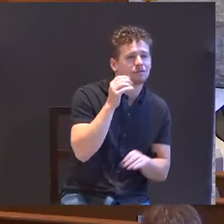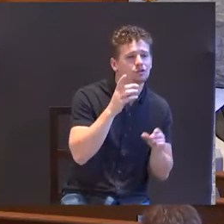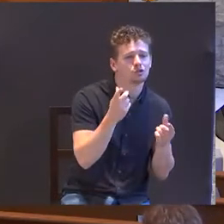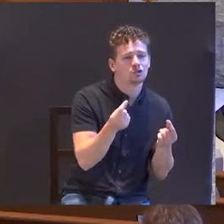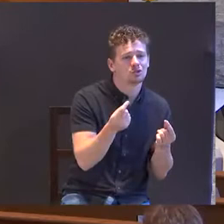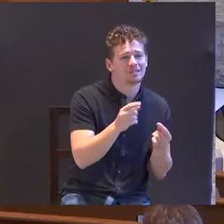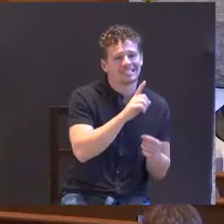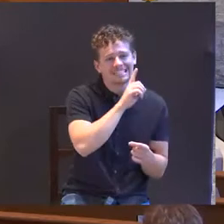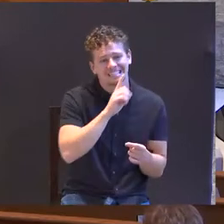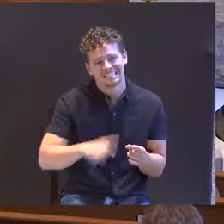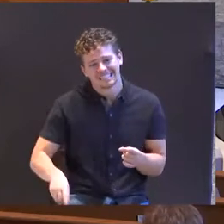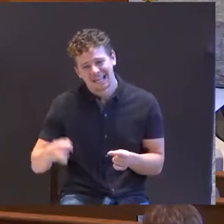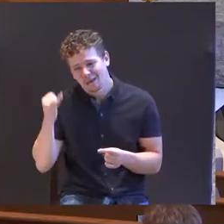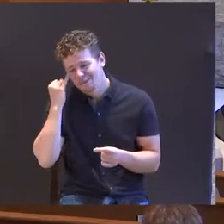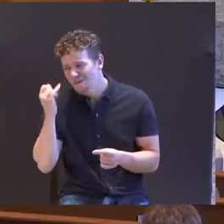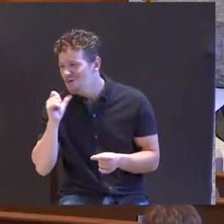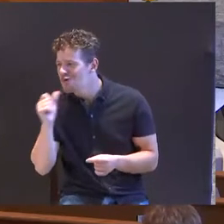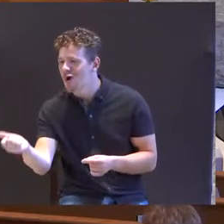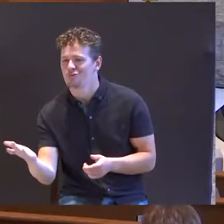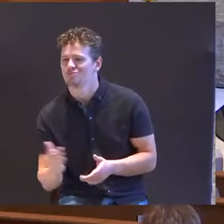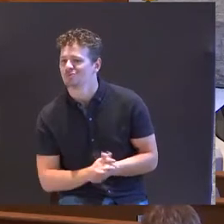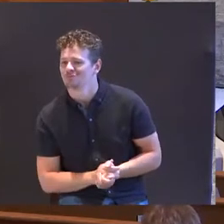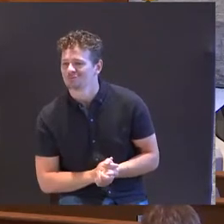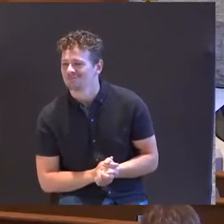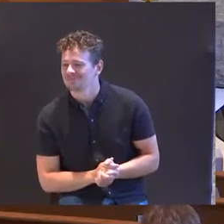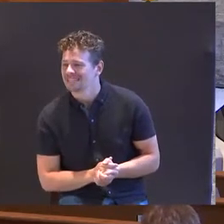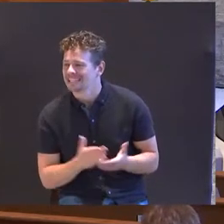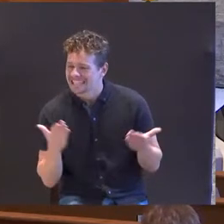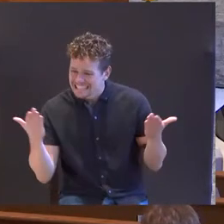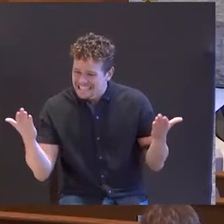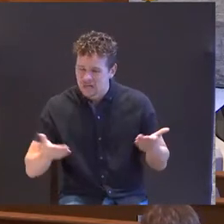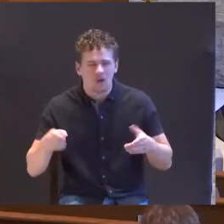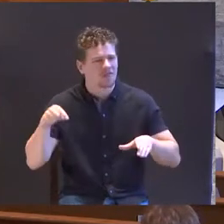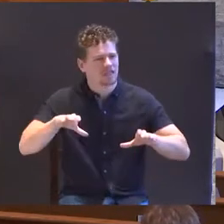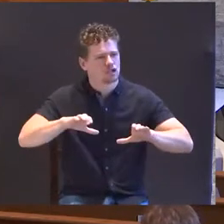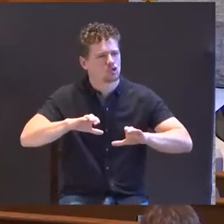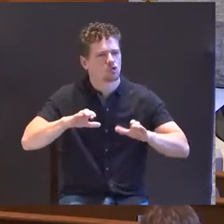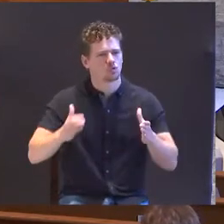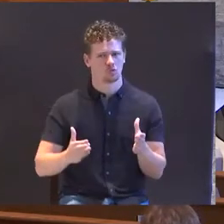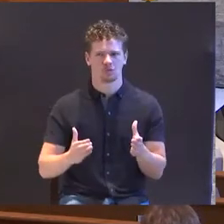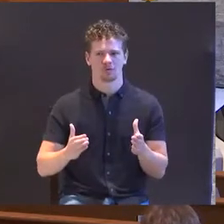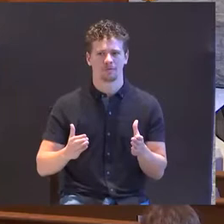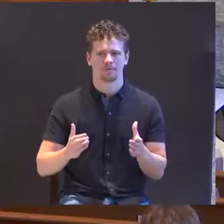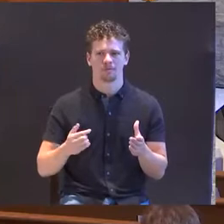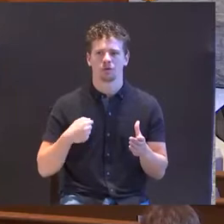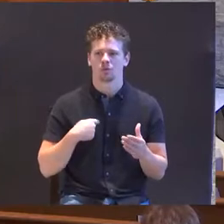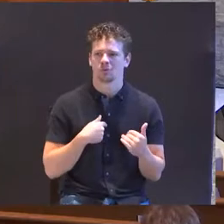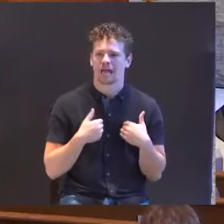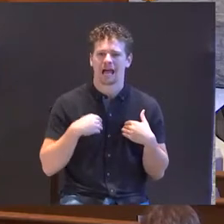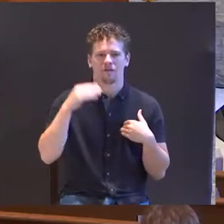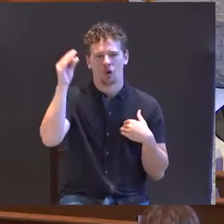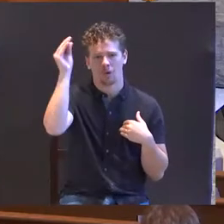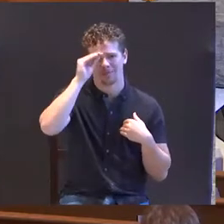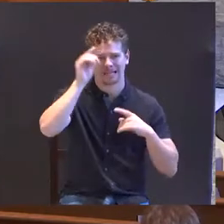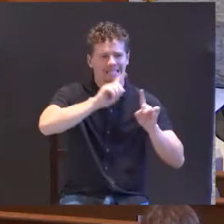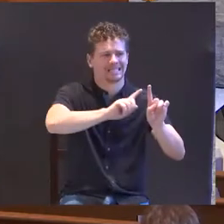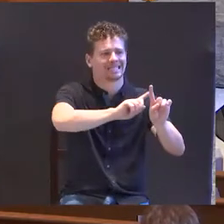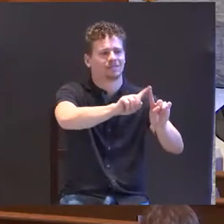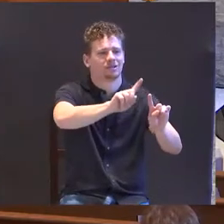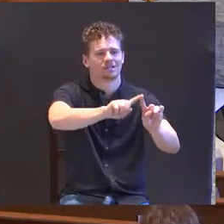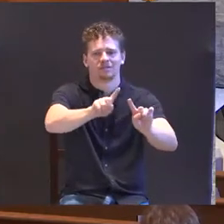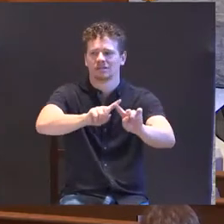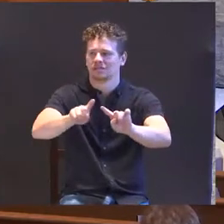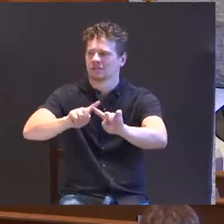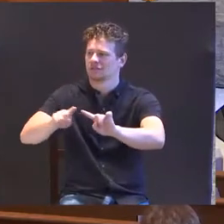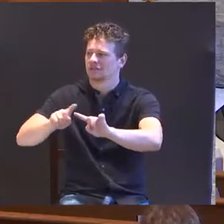And so I know that even in this sanctuary, even in this group, there's differences of opinion. Even in this country, I've